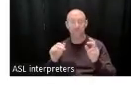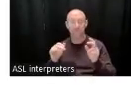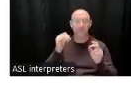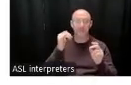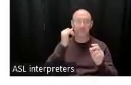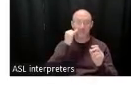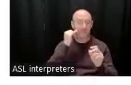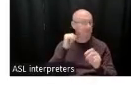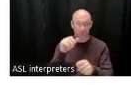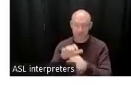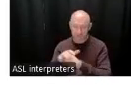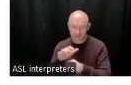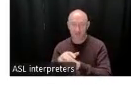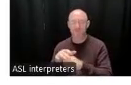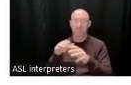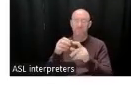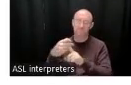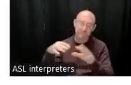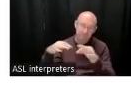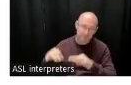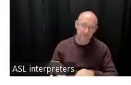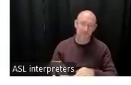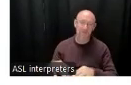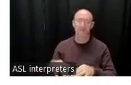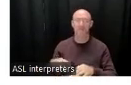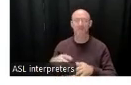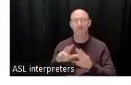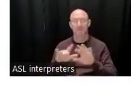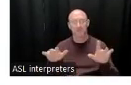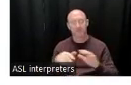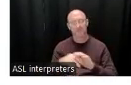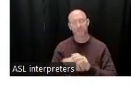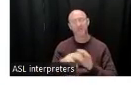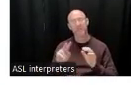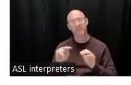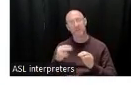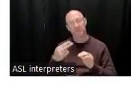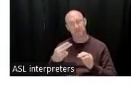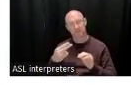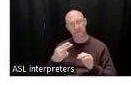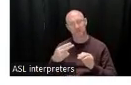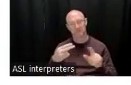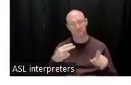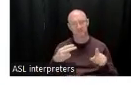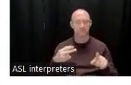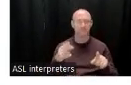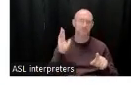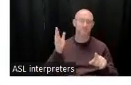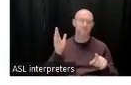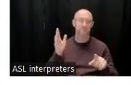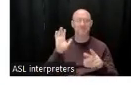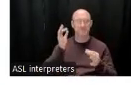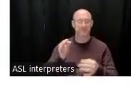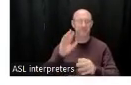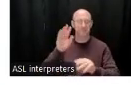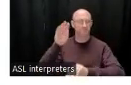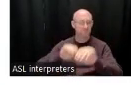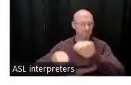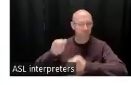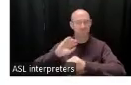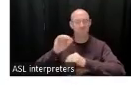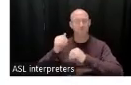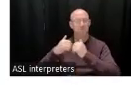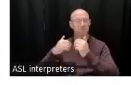gaps, explain those. So one rationale that NIH has presented for rearranging things in this way is